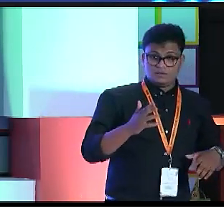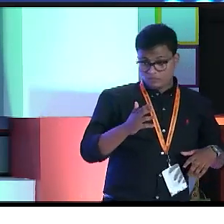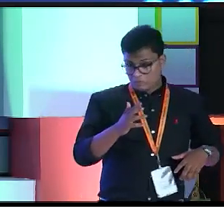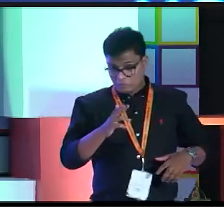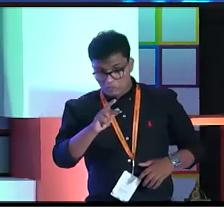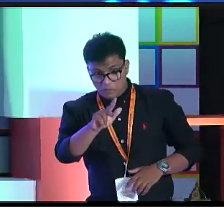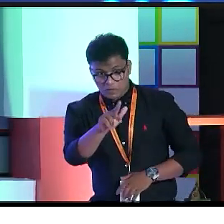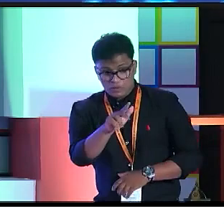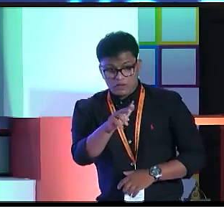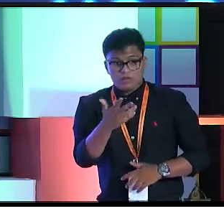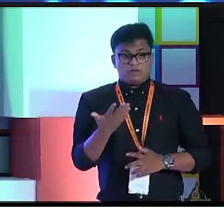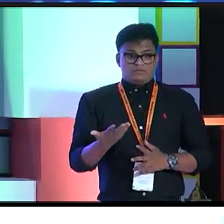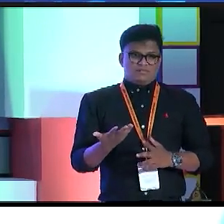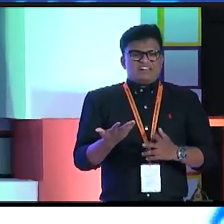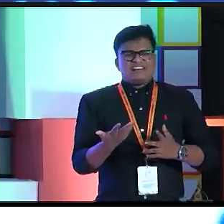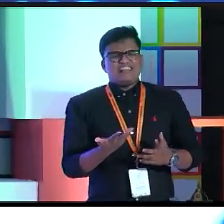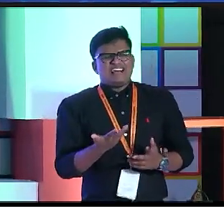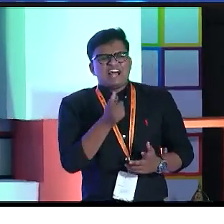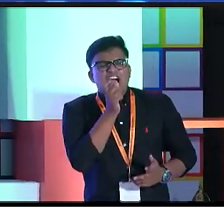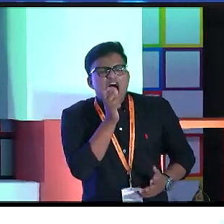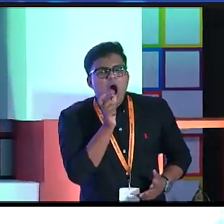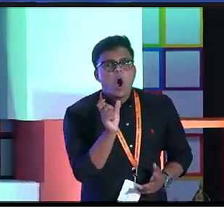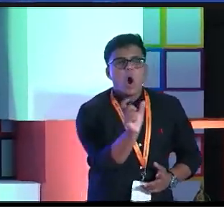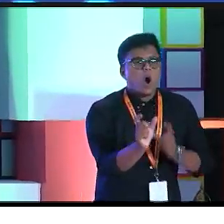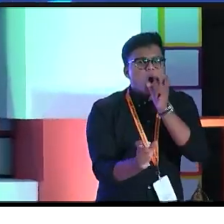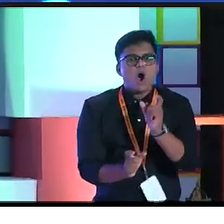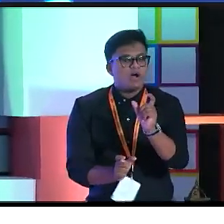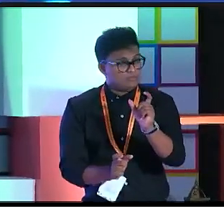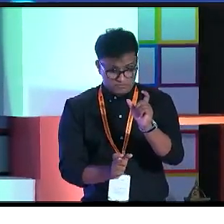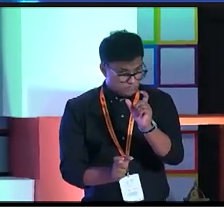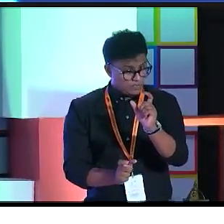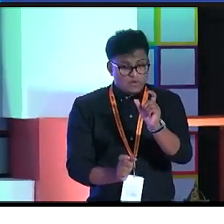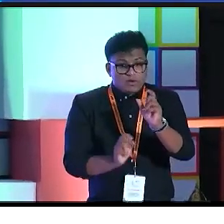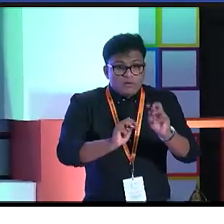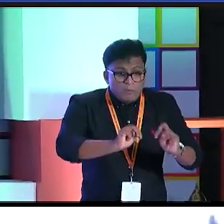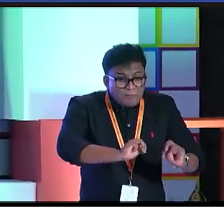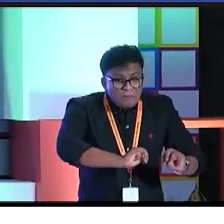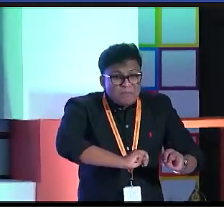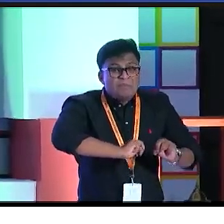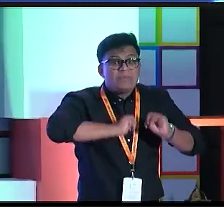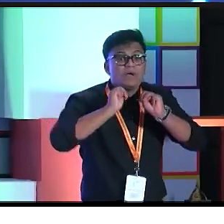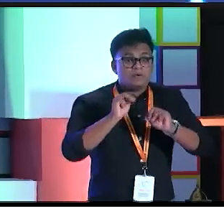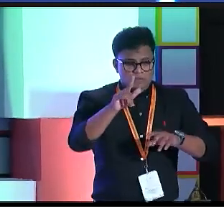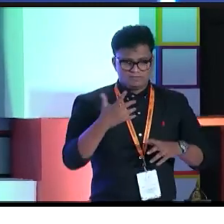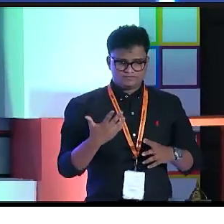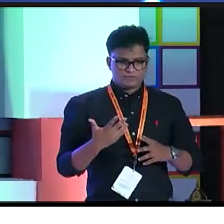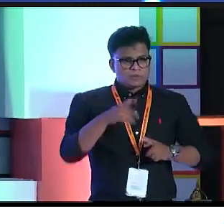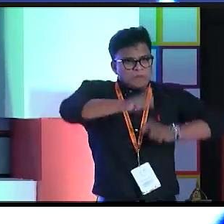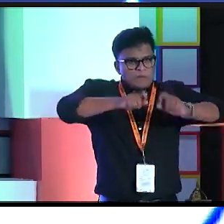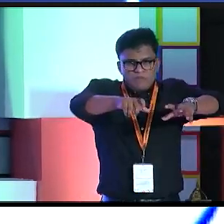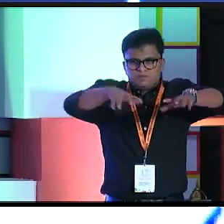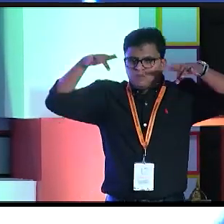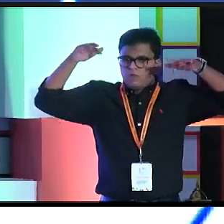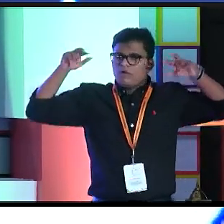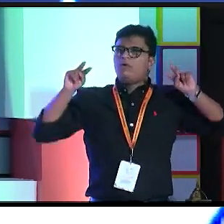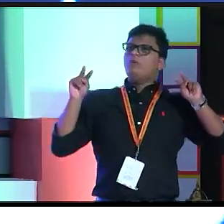from being an annual event to a movement. And that's the shift we want to do. How do you go from an event to a movement? And